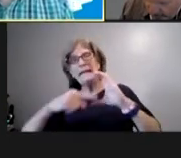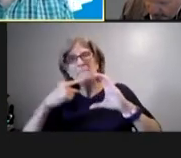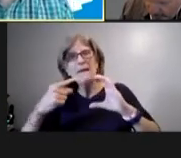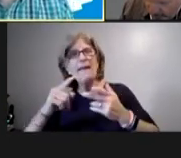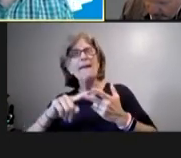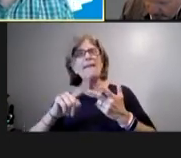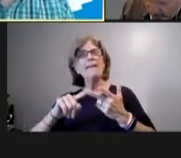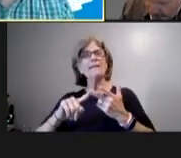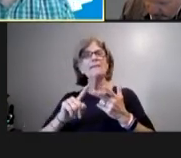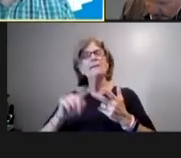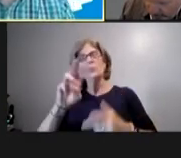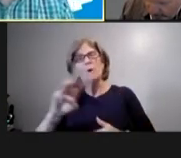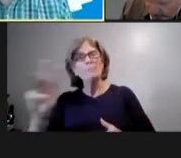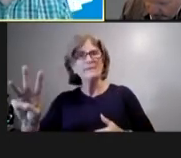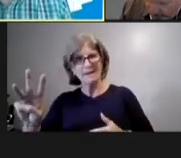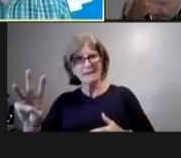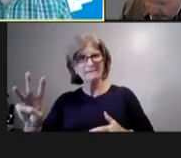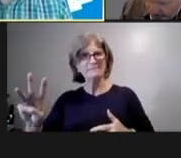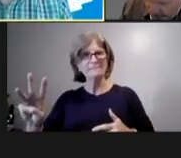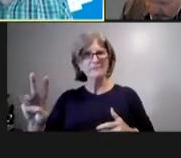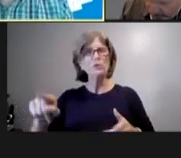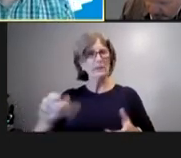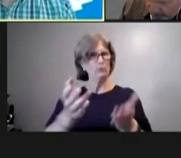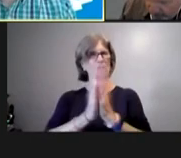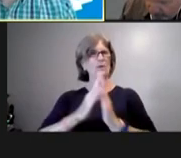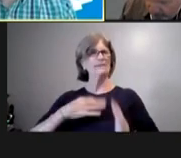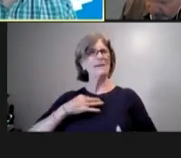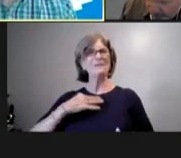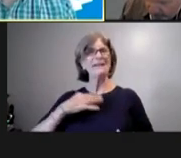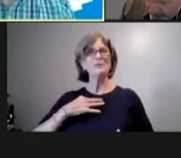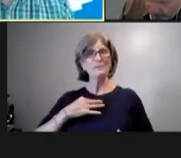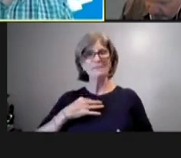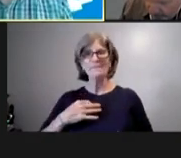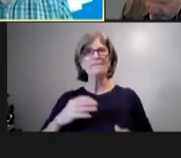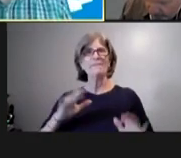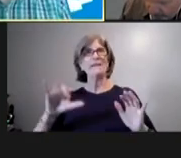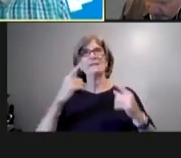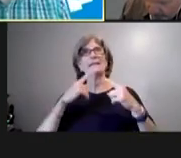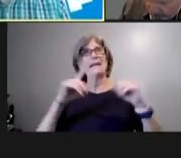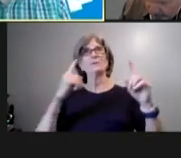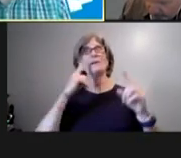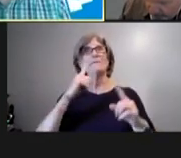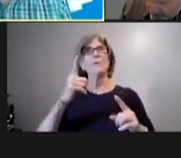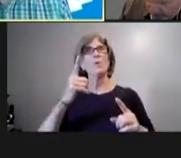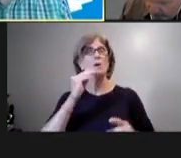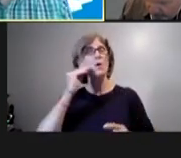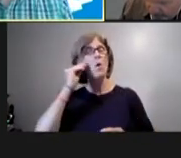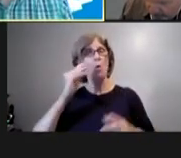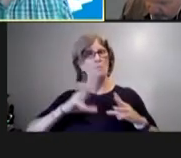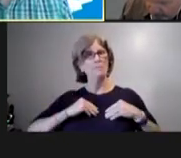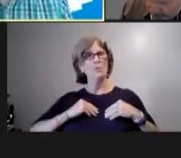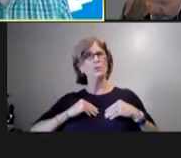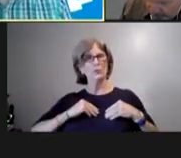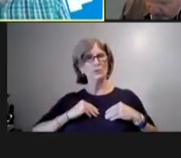certainly get one out to them. So that's our announcement for the Homeowner Assistance Program.